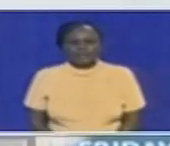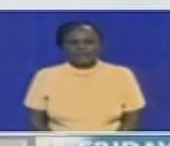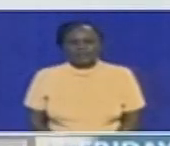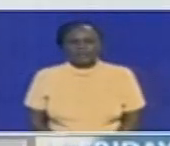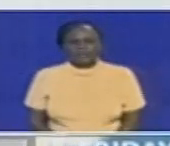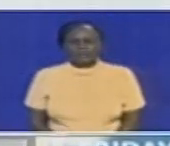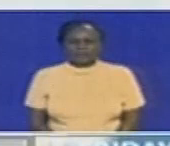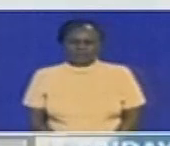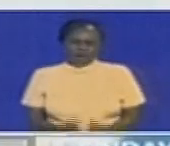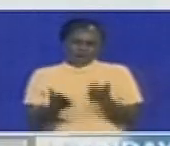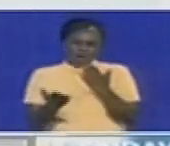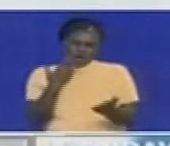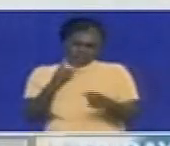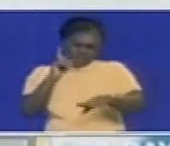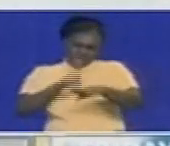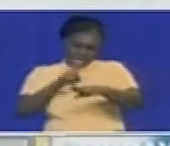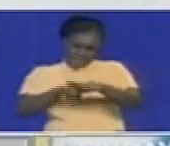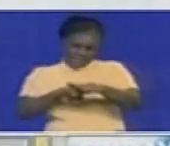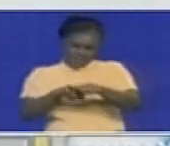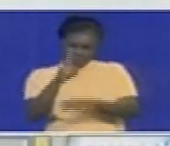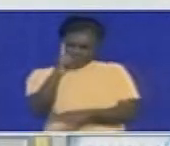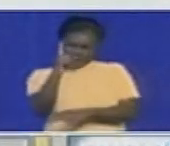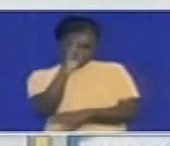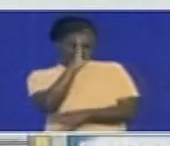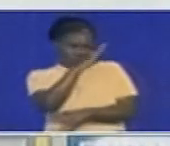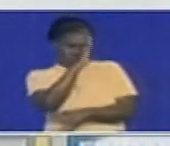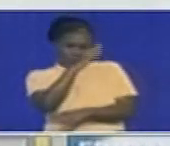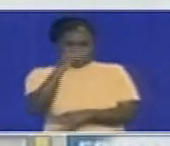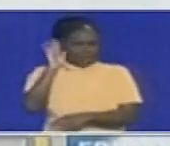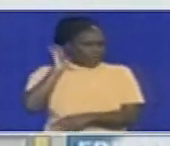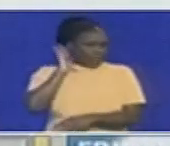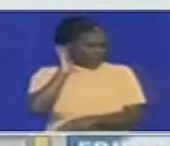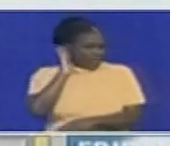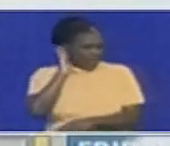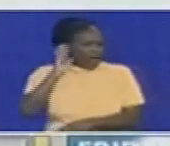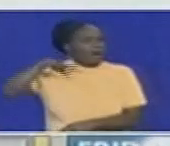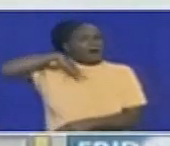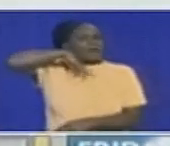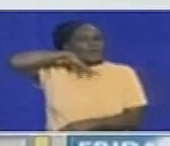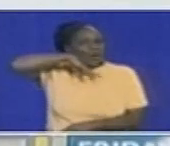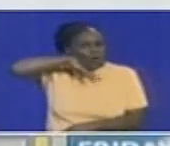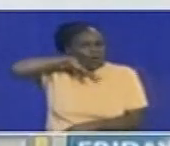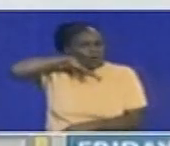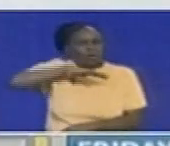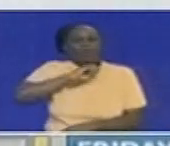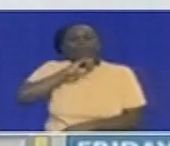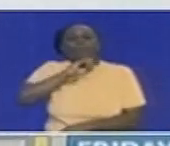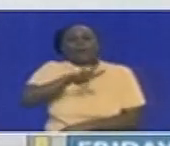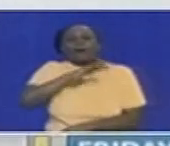Kitu kama saa saba hivi, sisi tulisikia kama umbwa alipiga